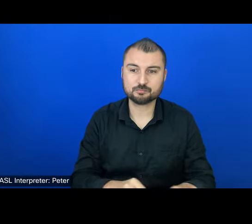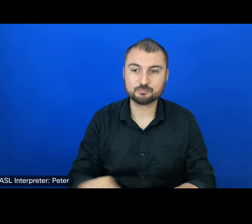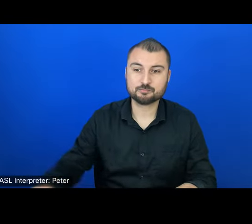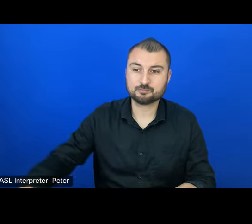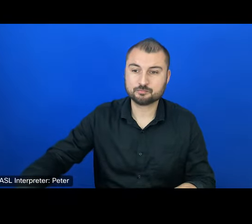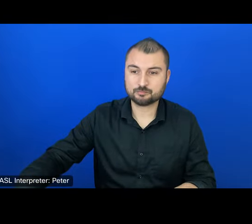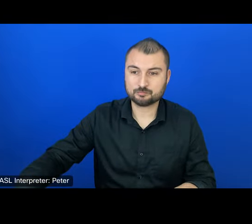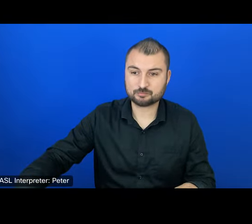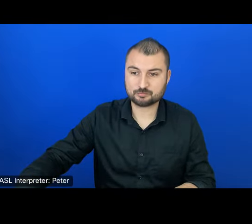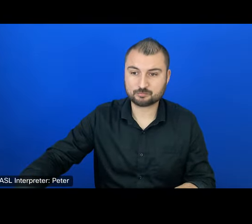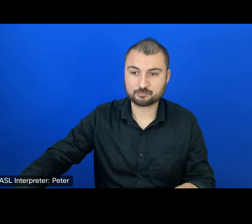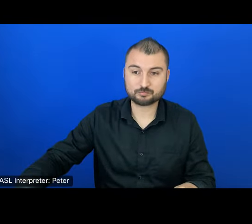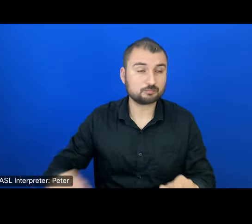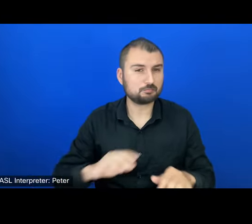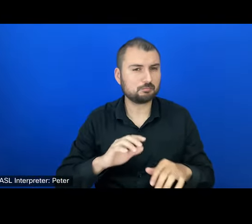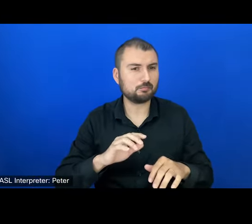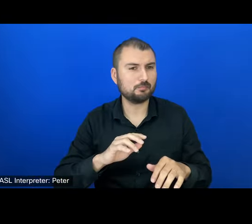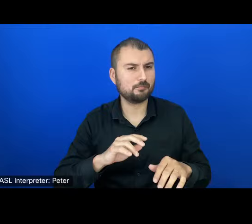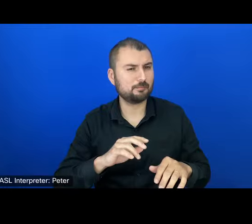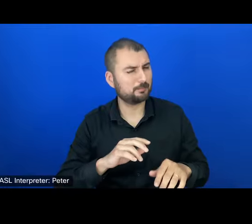So based on that, then that's